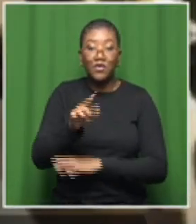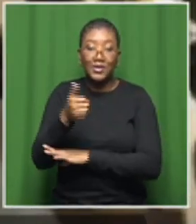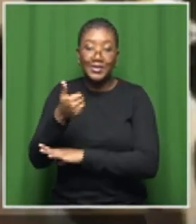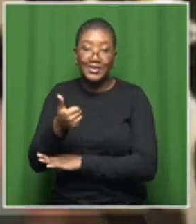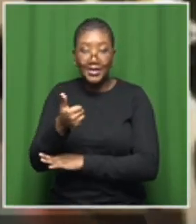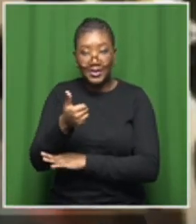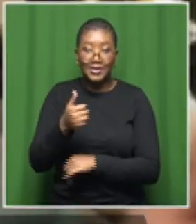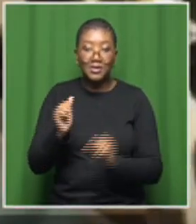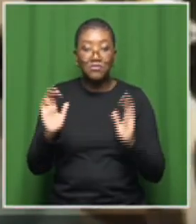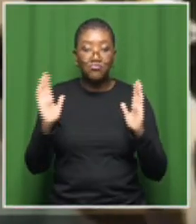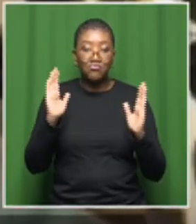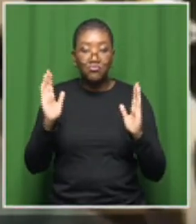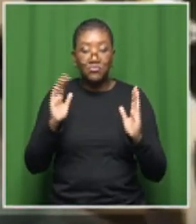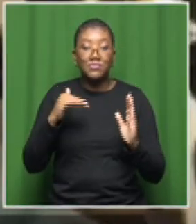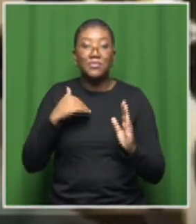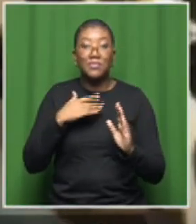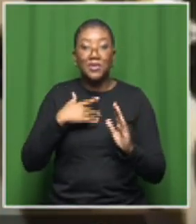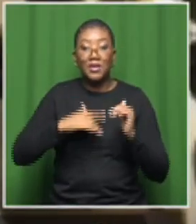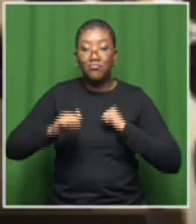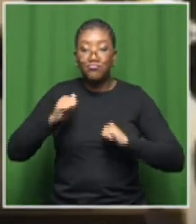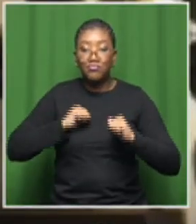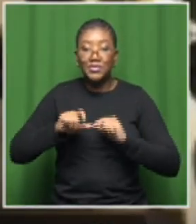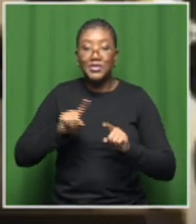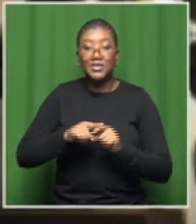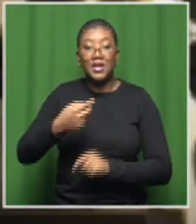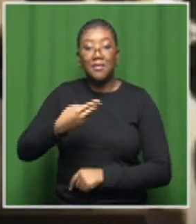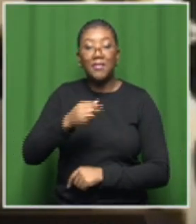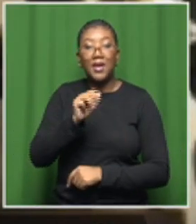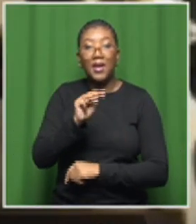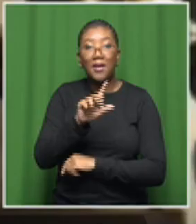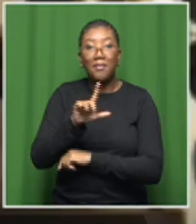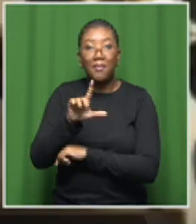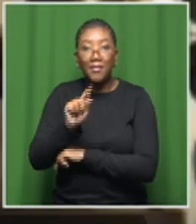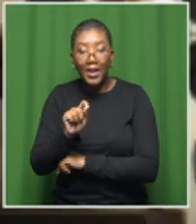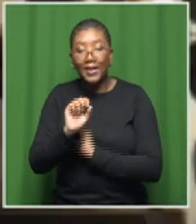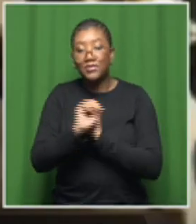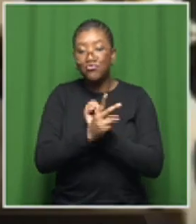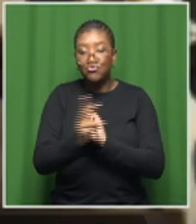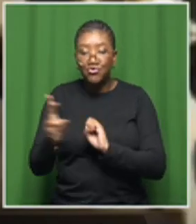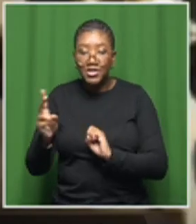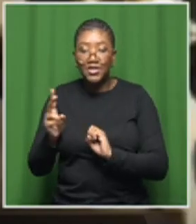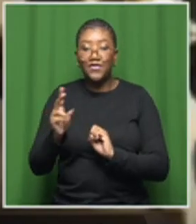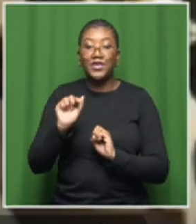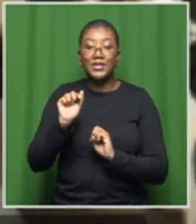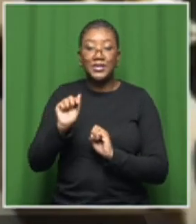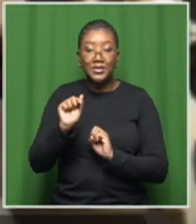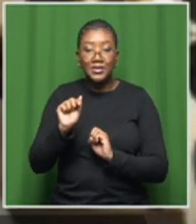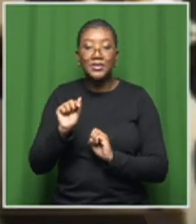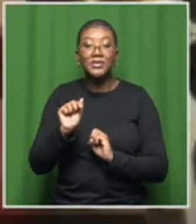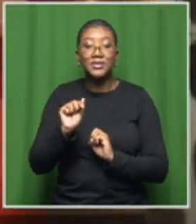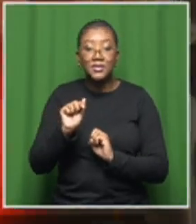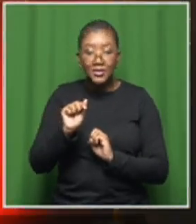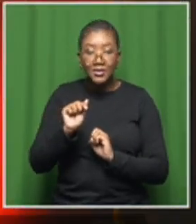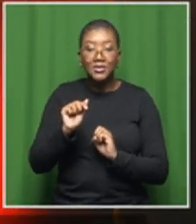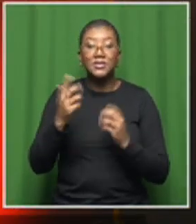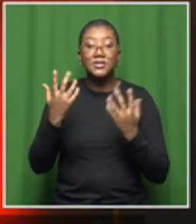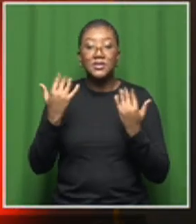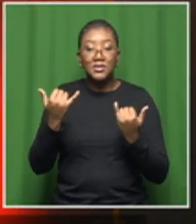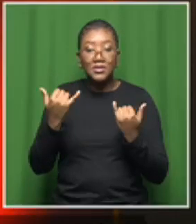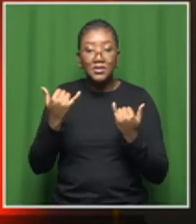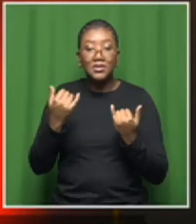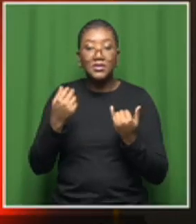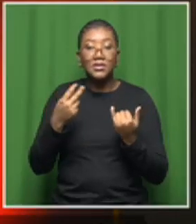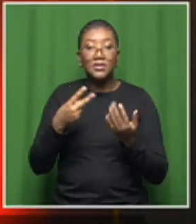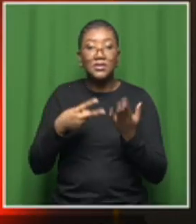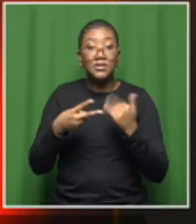year, which is stuff that we produce, such as Hamlet and fairy tales and things like that. And then